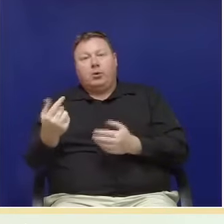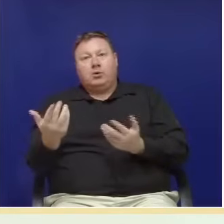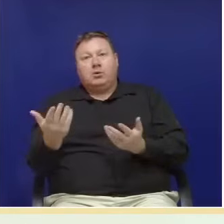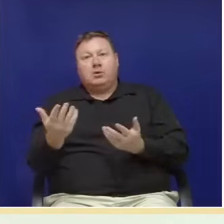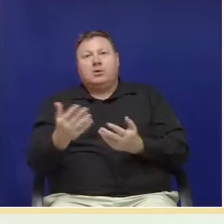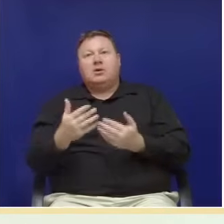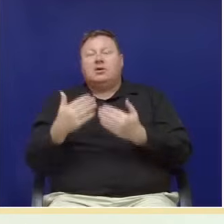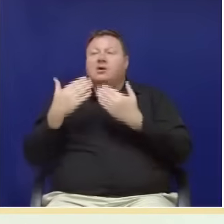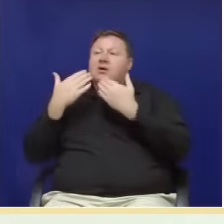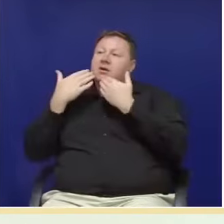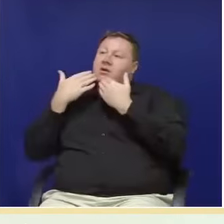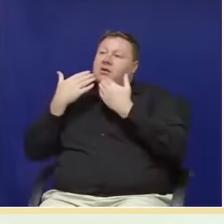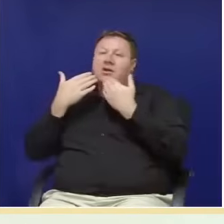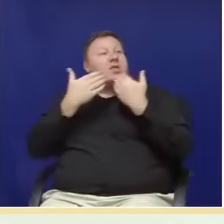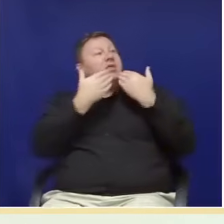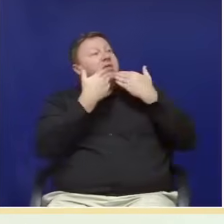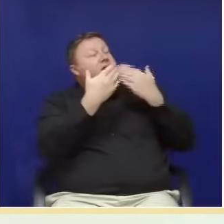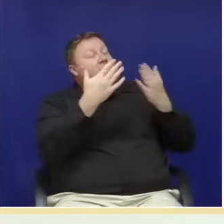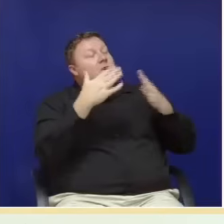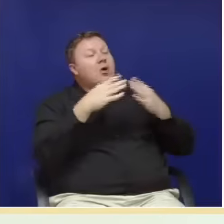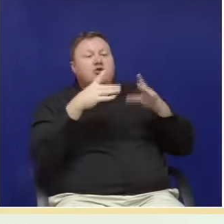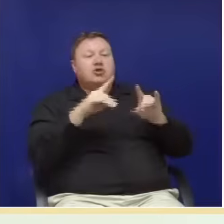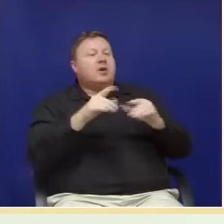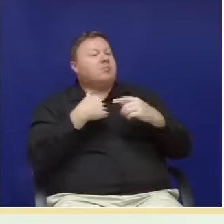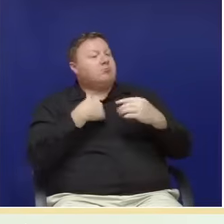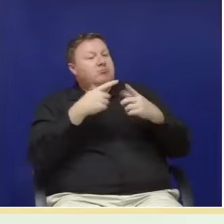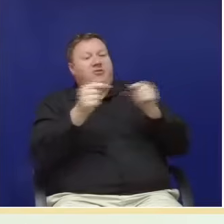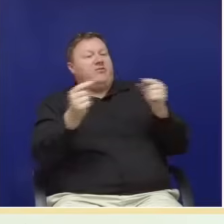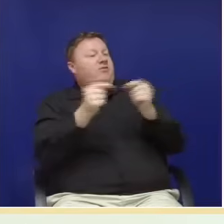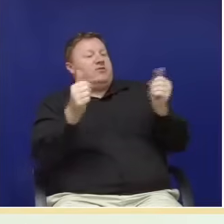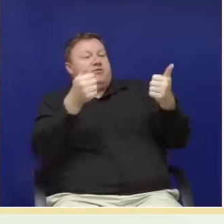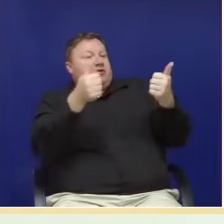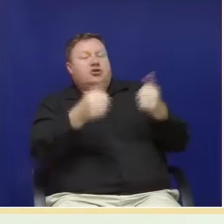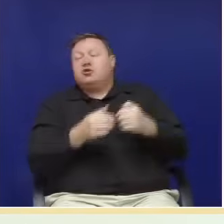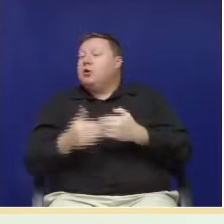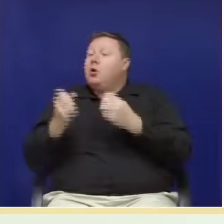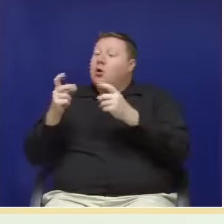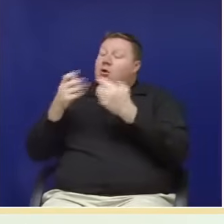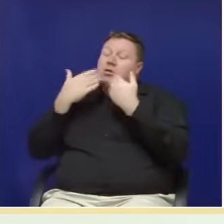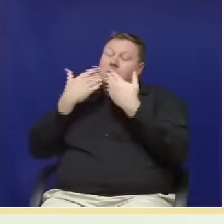Thank you, House Chair. I'm covered. Thank you.